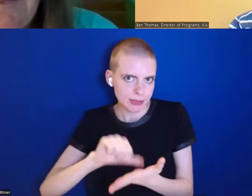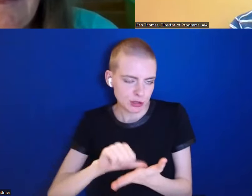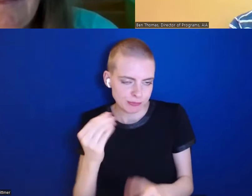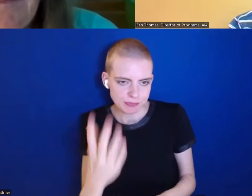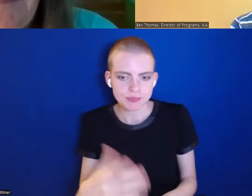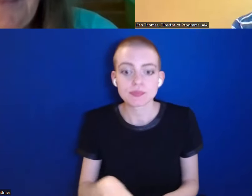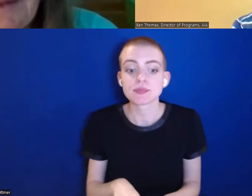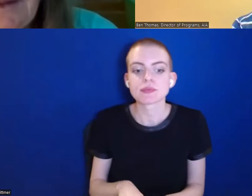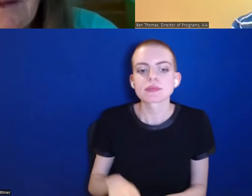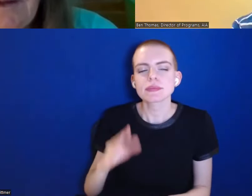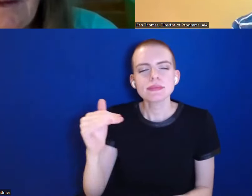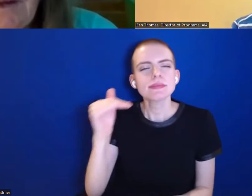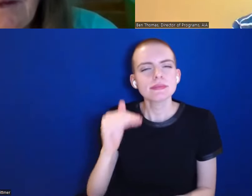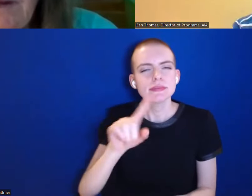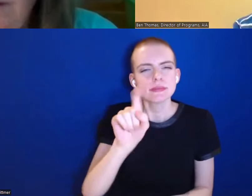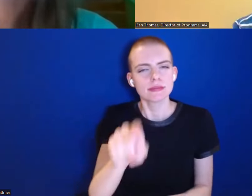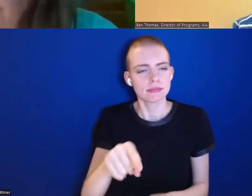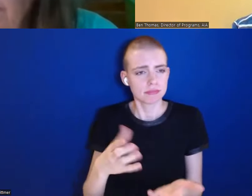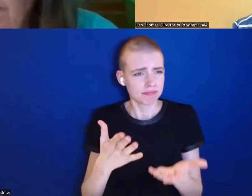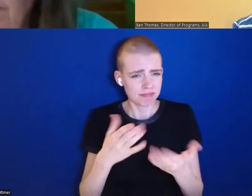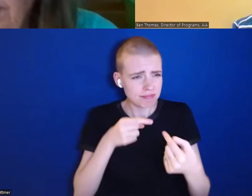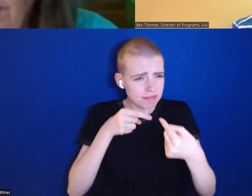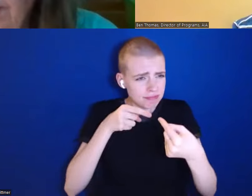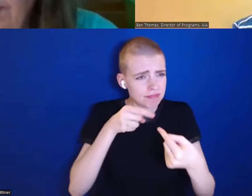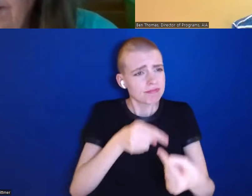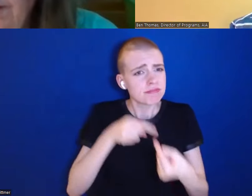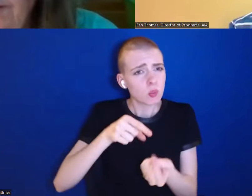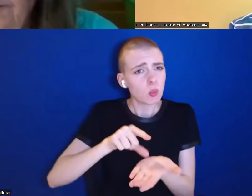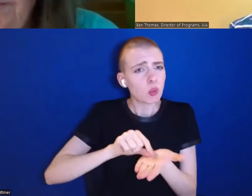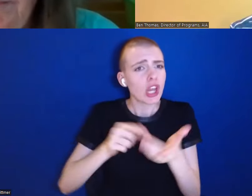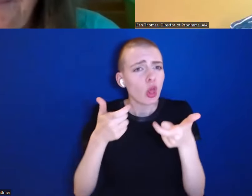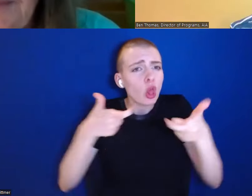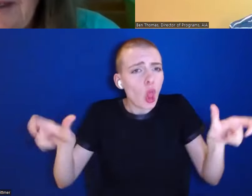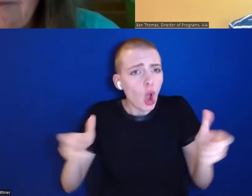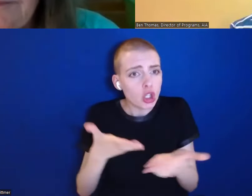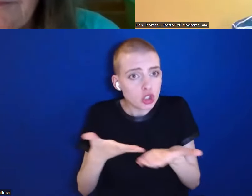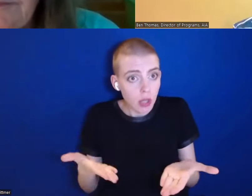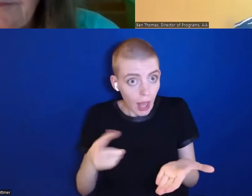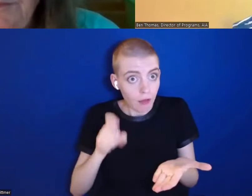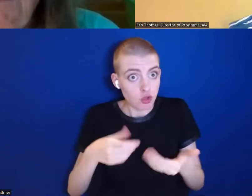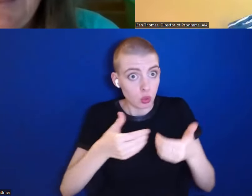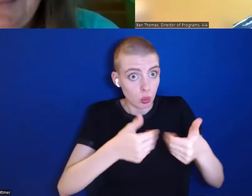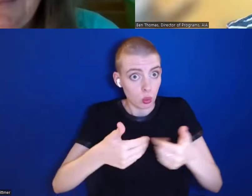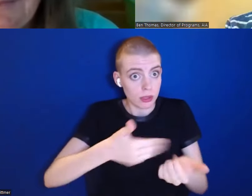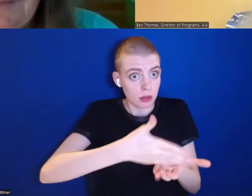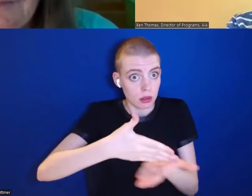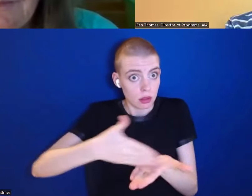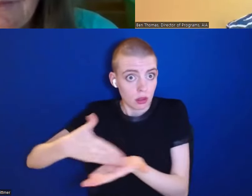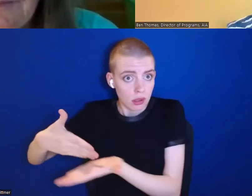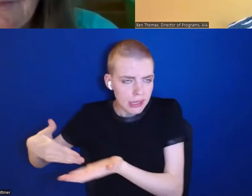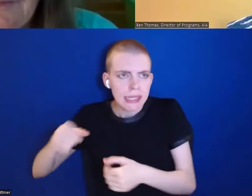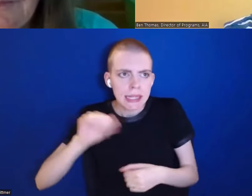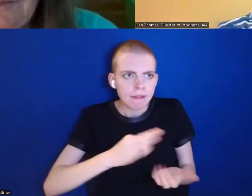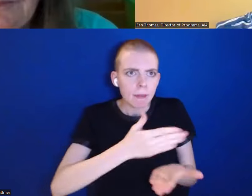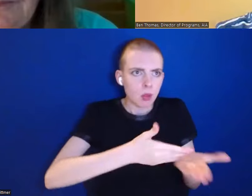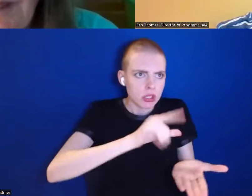So next question, do you have any issues with printing large artifacts? Do you have to do them in pieces? And if you do them in pieces, how do you